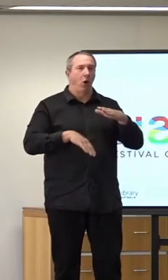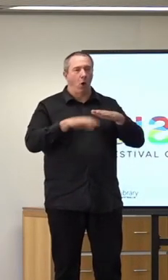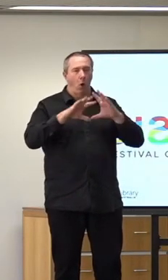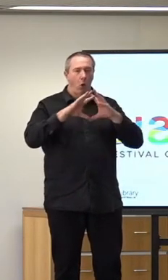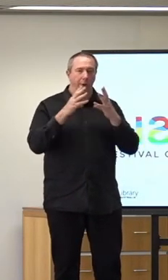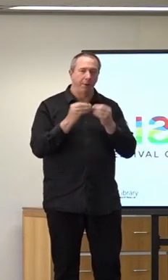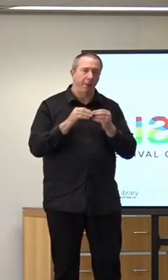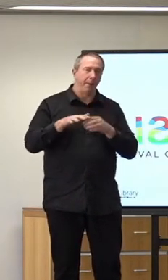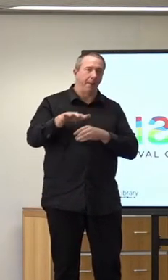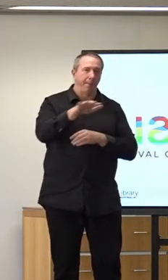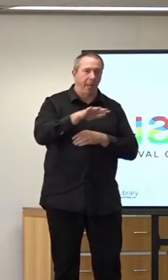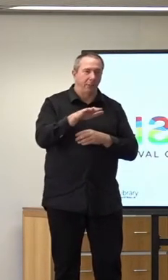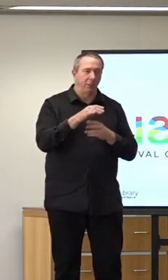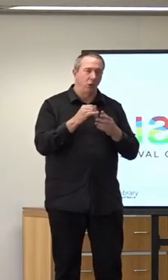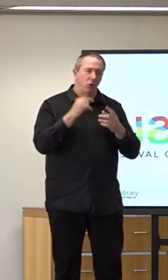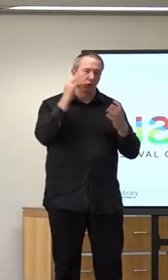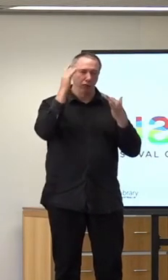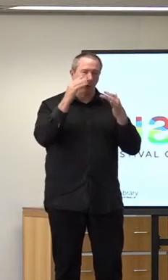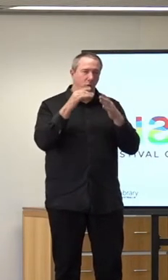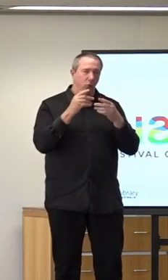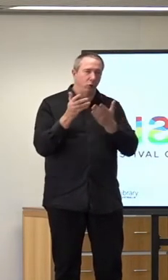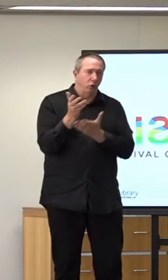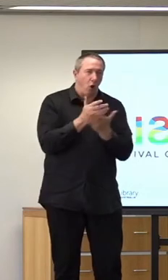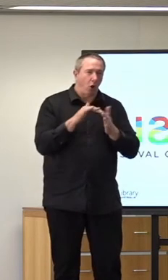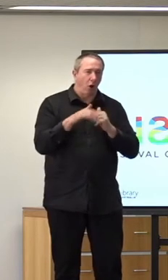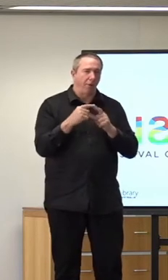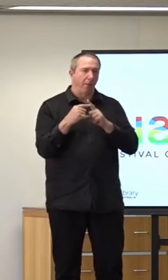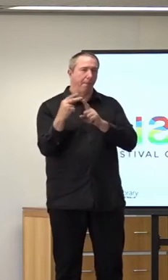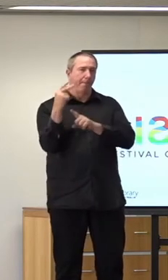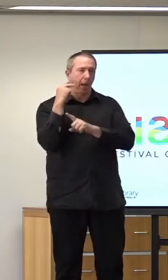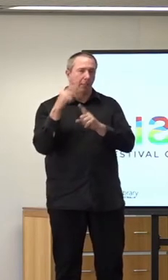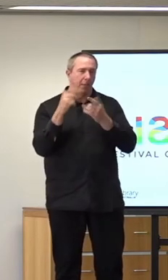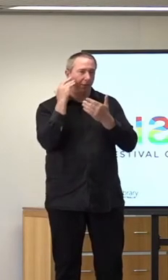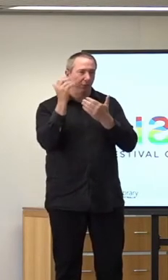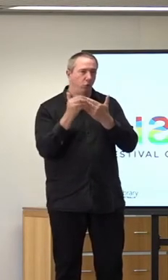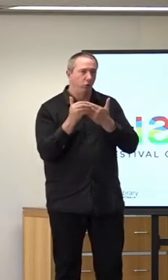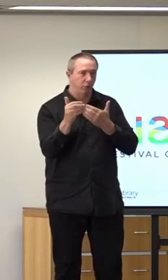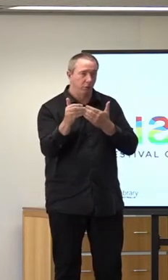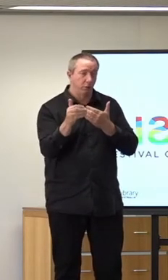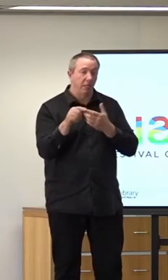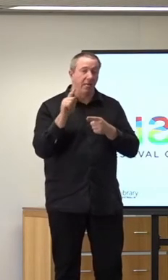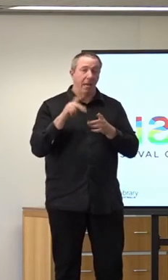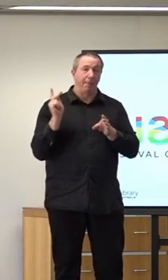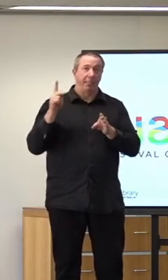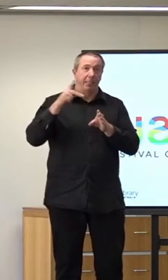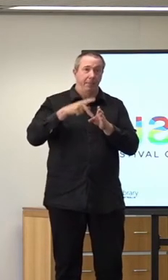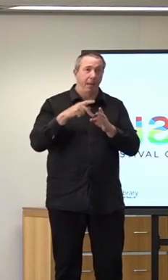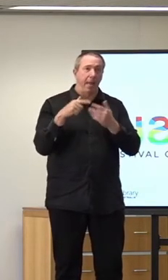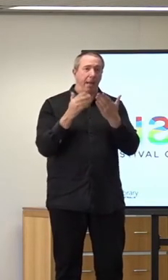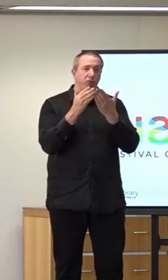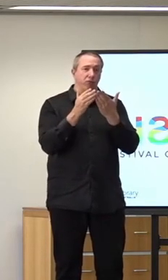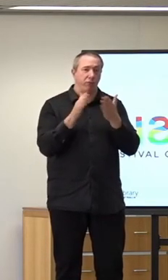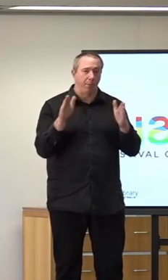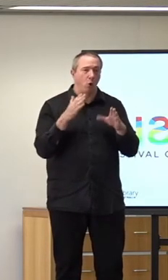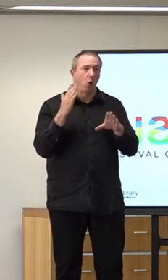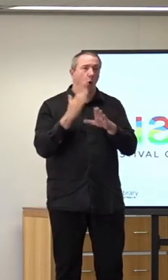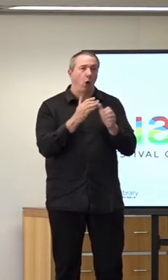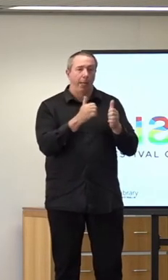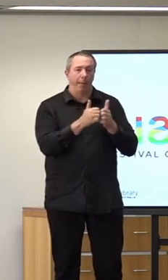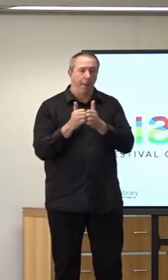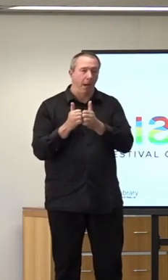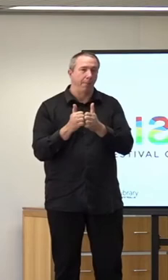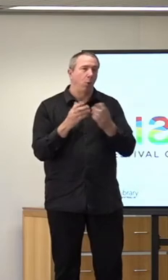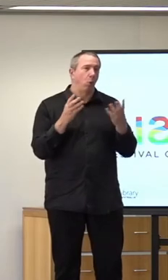for critical dialogue about the pasts and the futures. They are participatory and transparent and work in active partnership with and